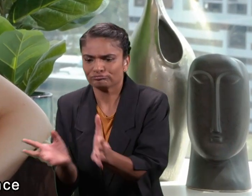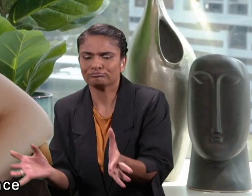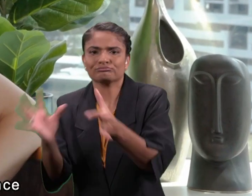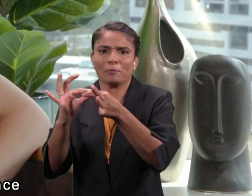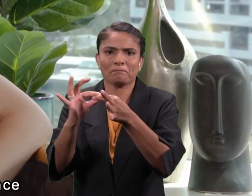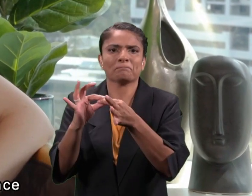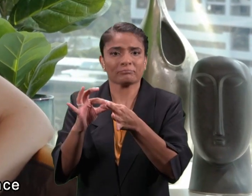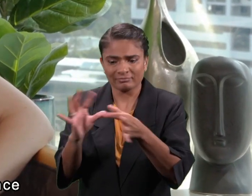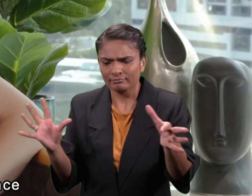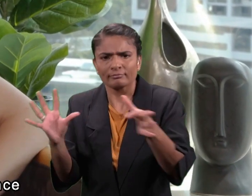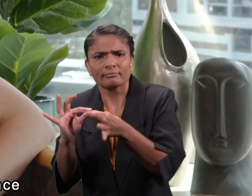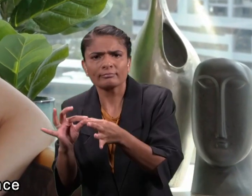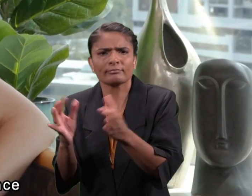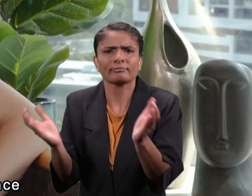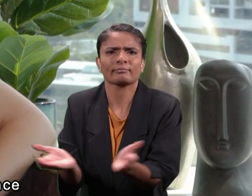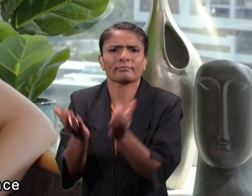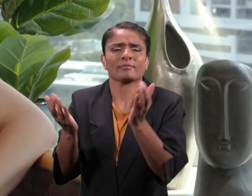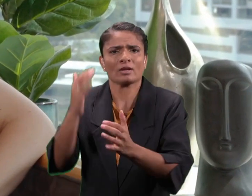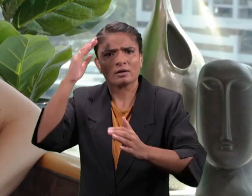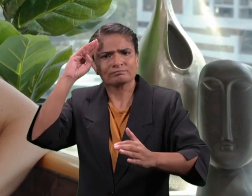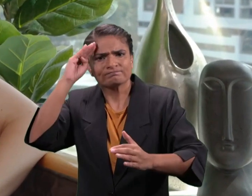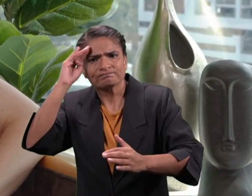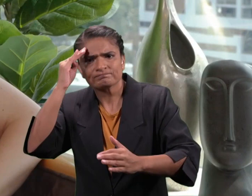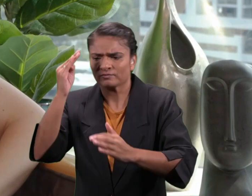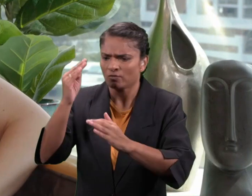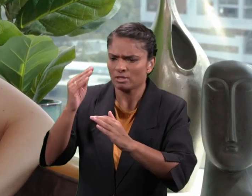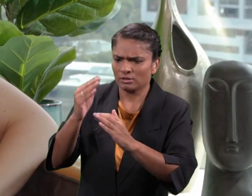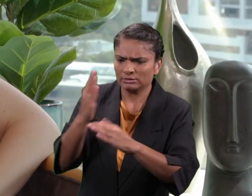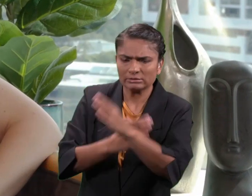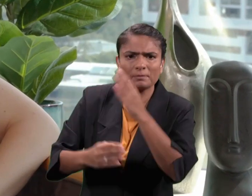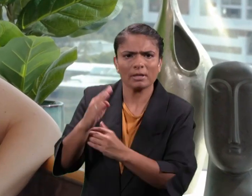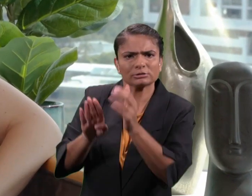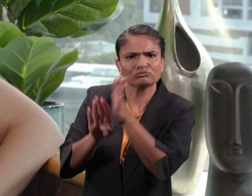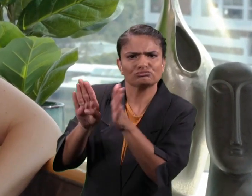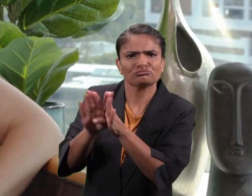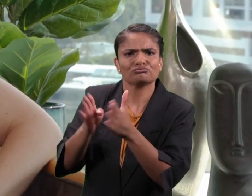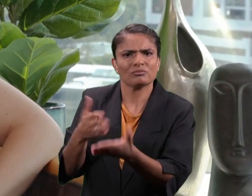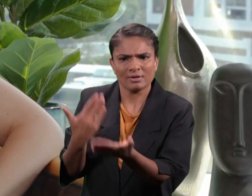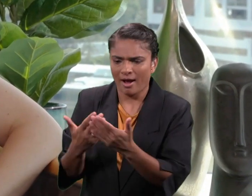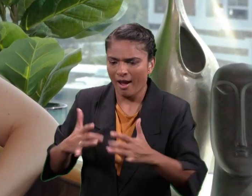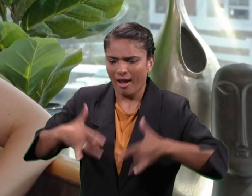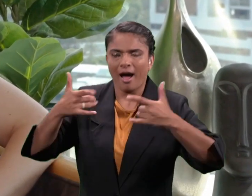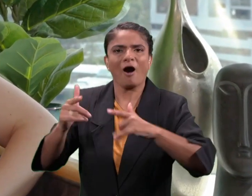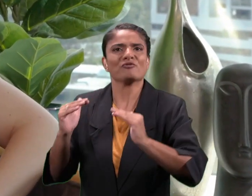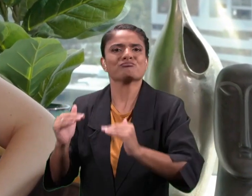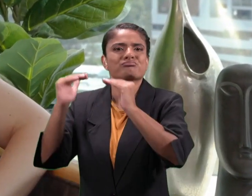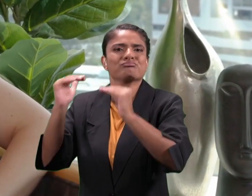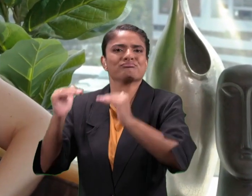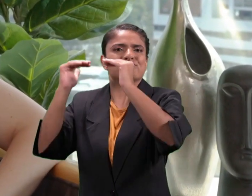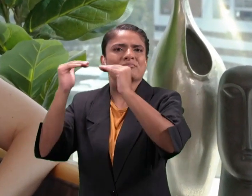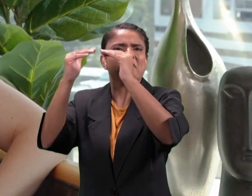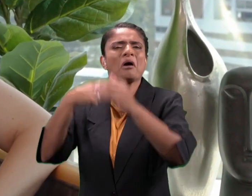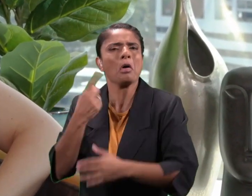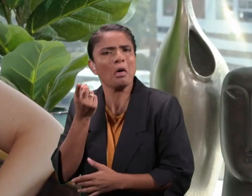The Living Link aims to encourage, enhance, and support the development of neurodiverse adults, helping them attain a higher quality of